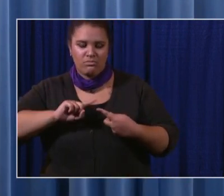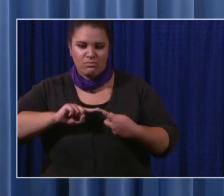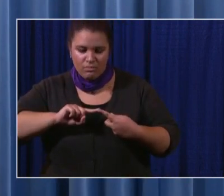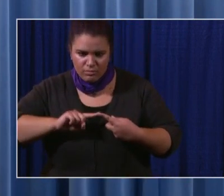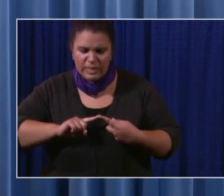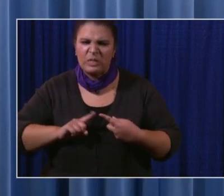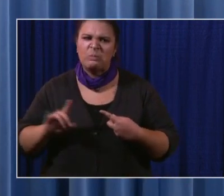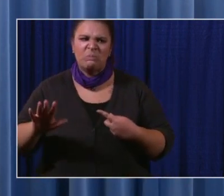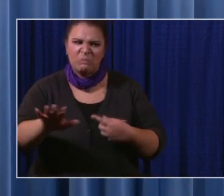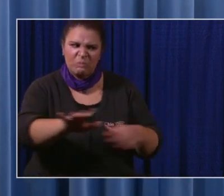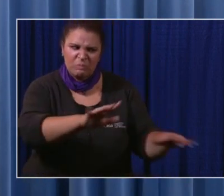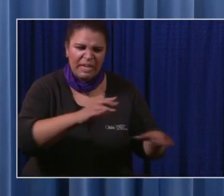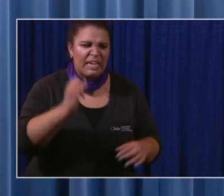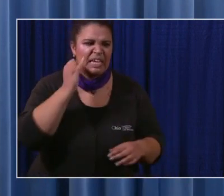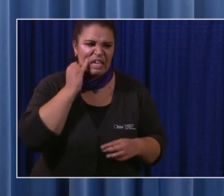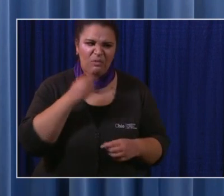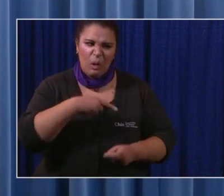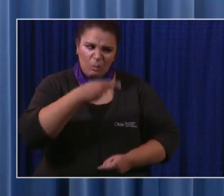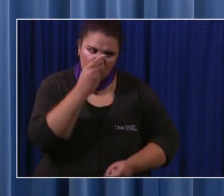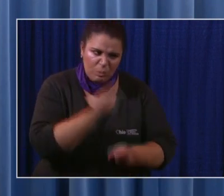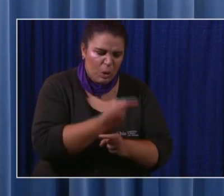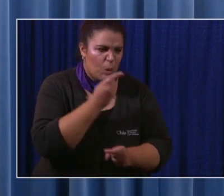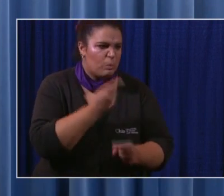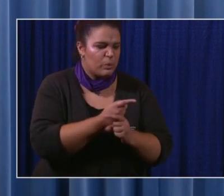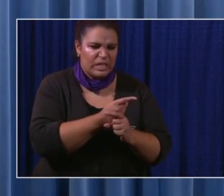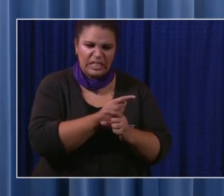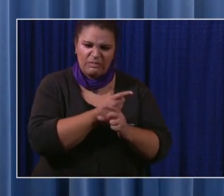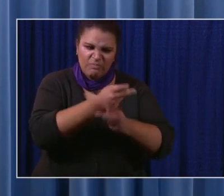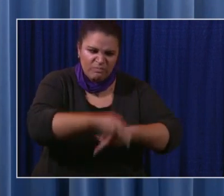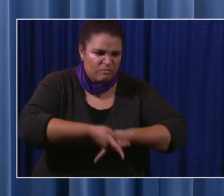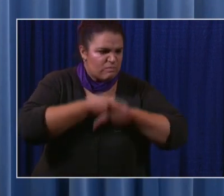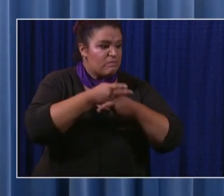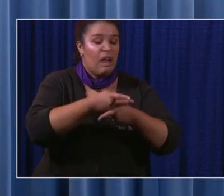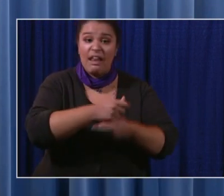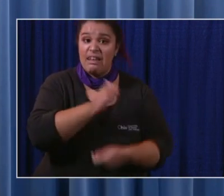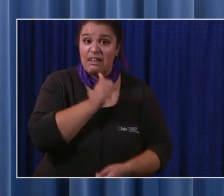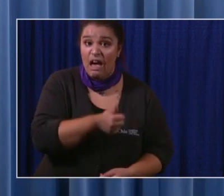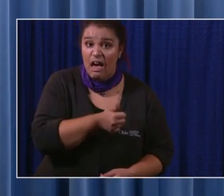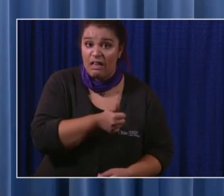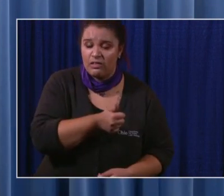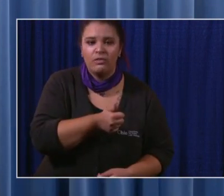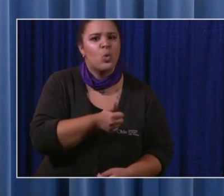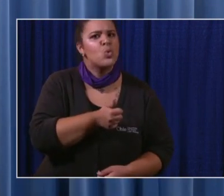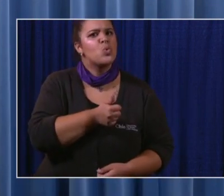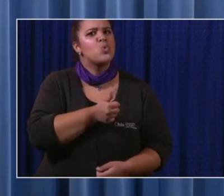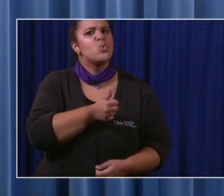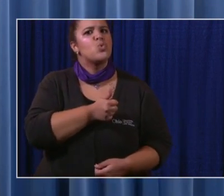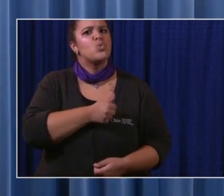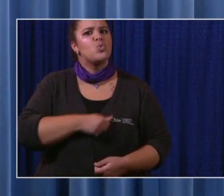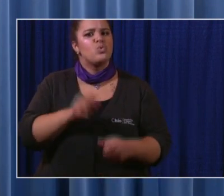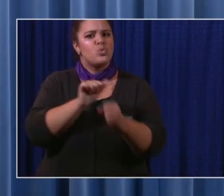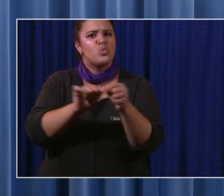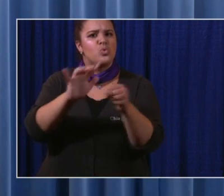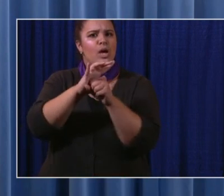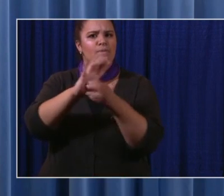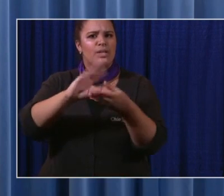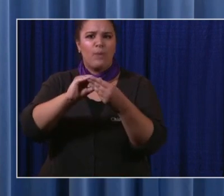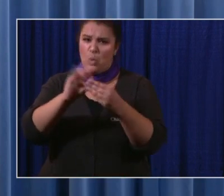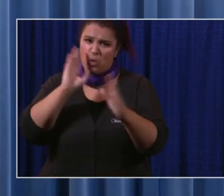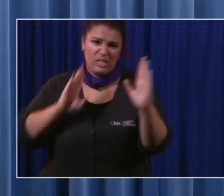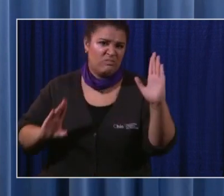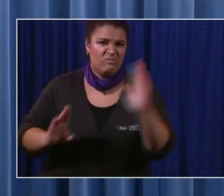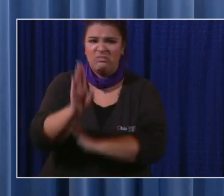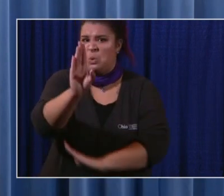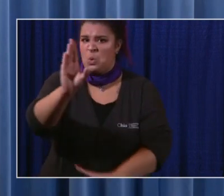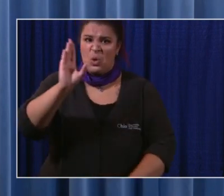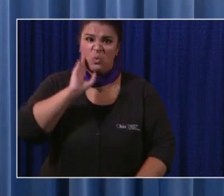proper precautions aren't taken, that spikes that happened in states like Florida and Texas, Ohio could become those next. I'm wondering